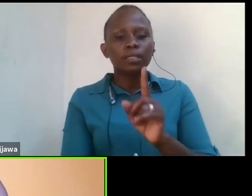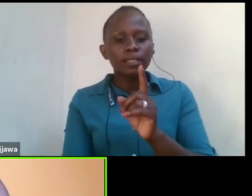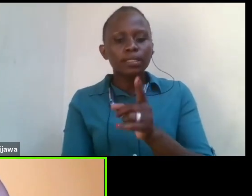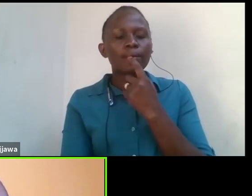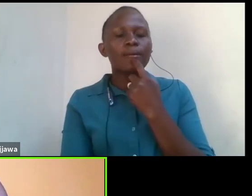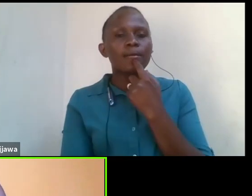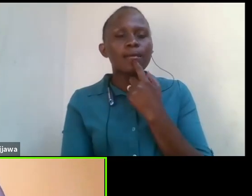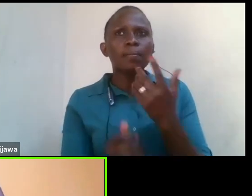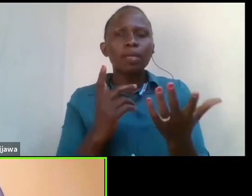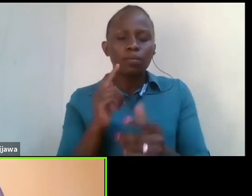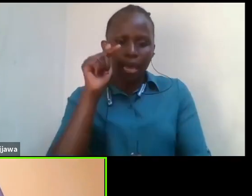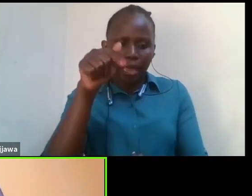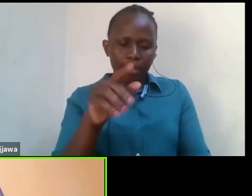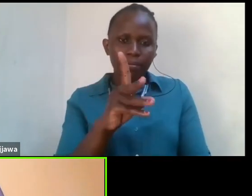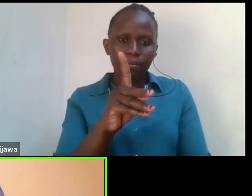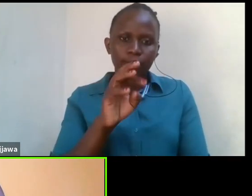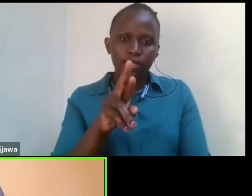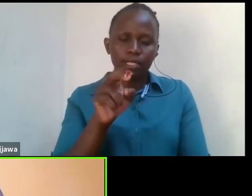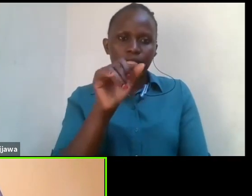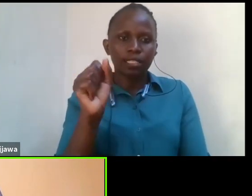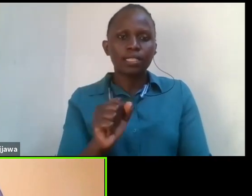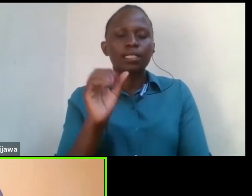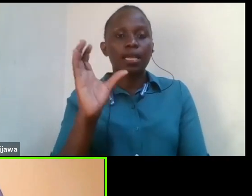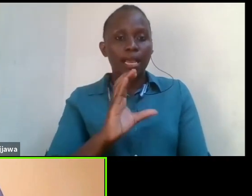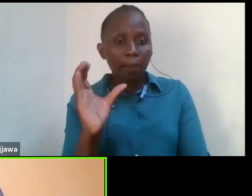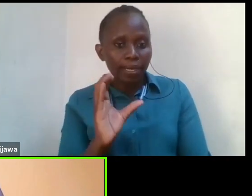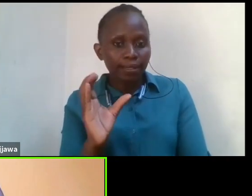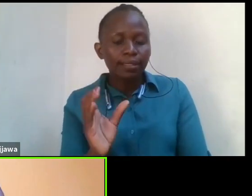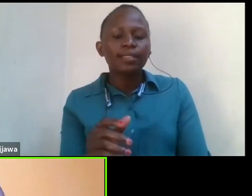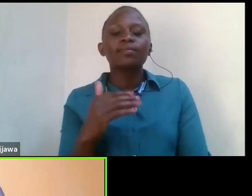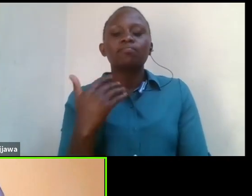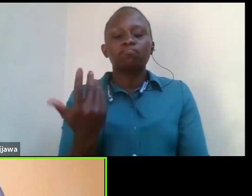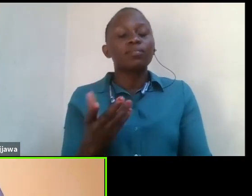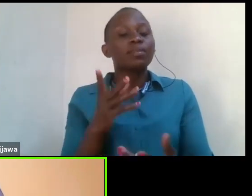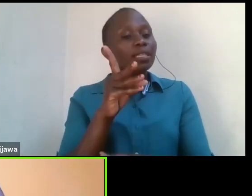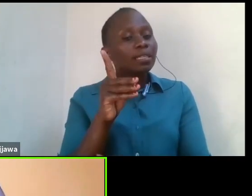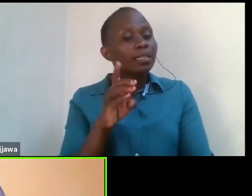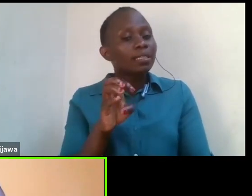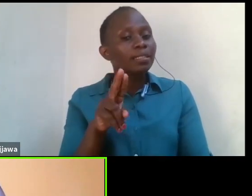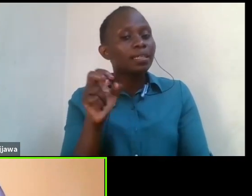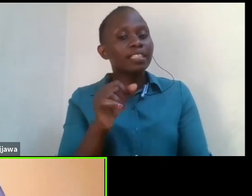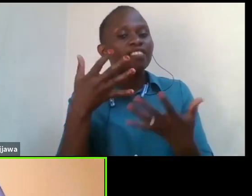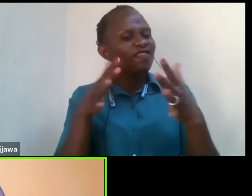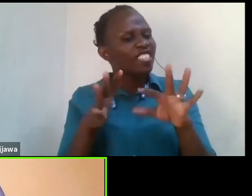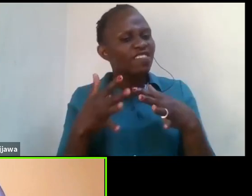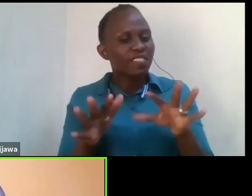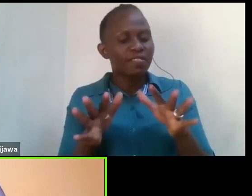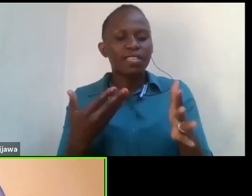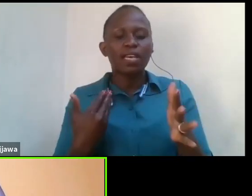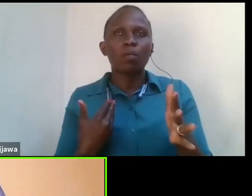I could come to Dennis's company, and Dennis has already put that